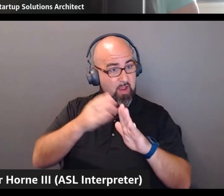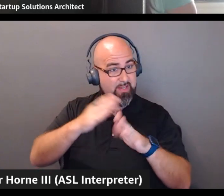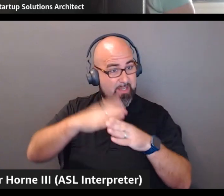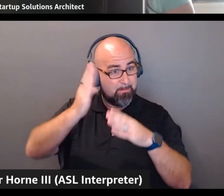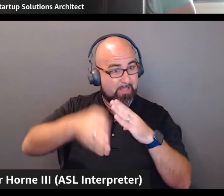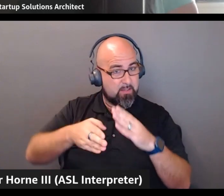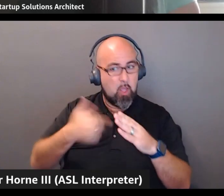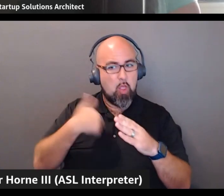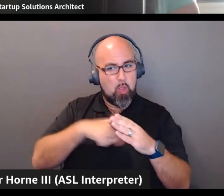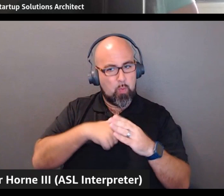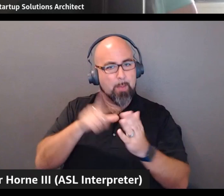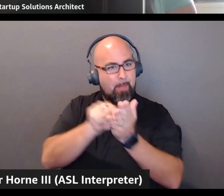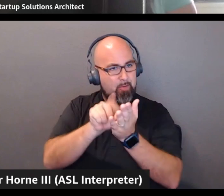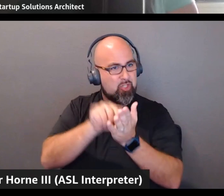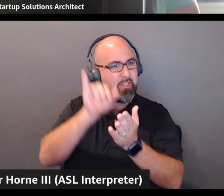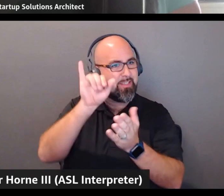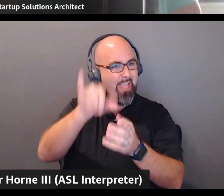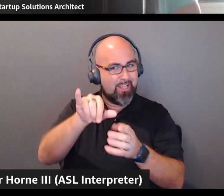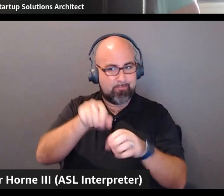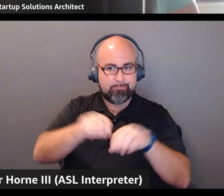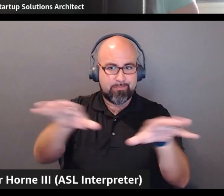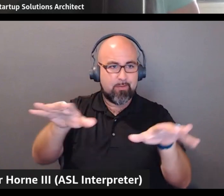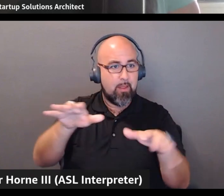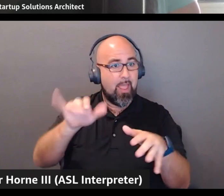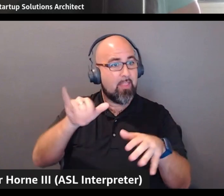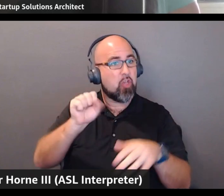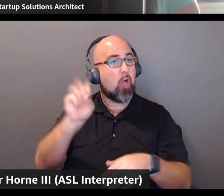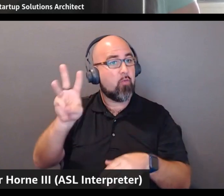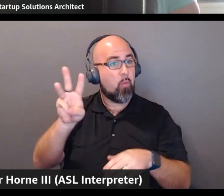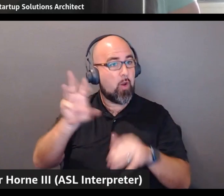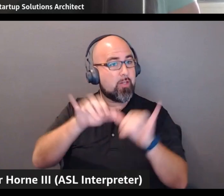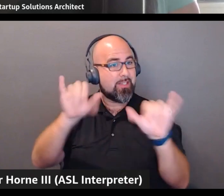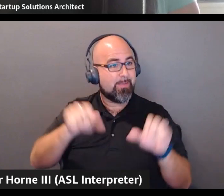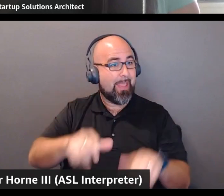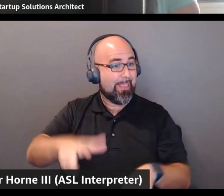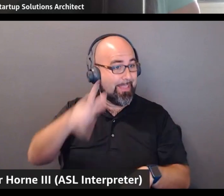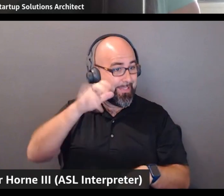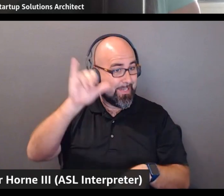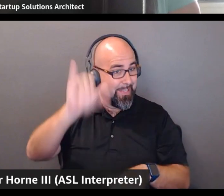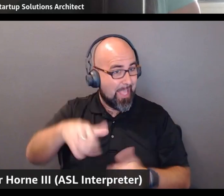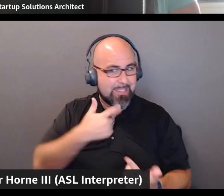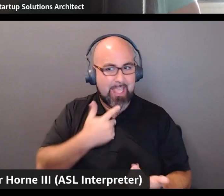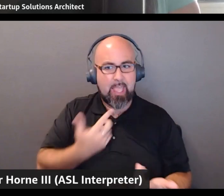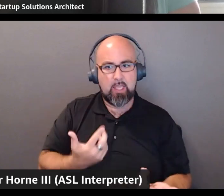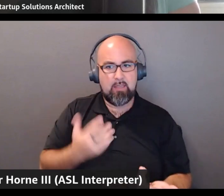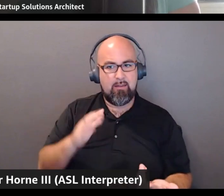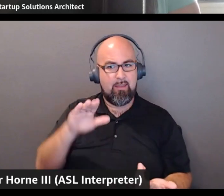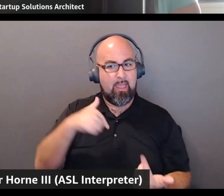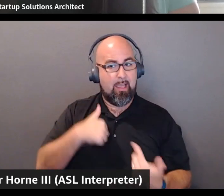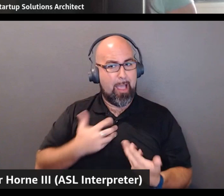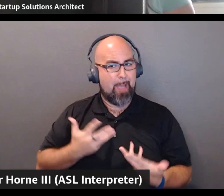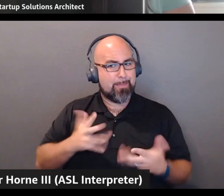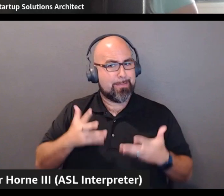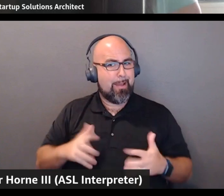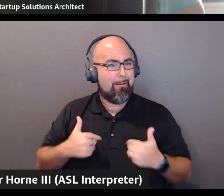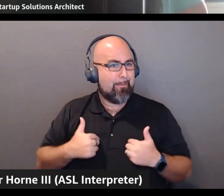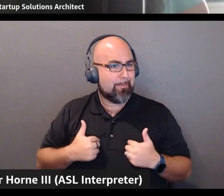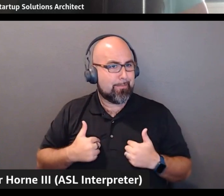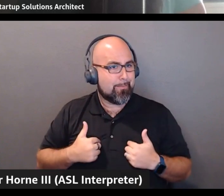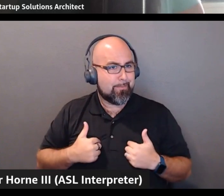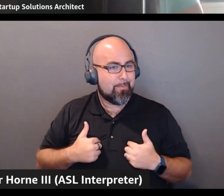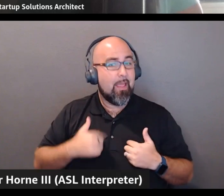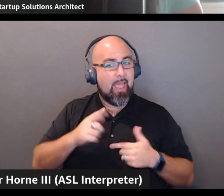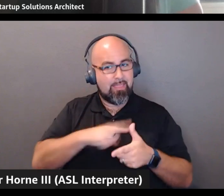event out to Event Bridge, and their software system can listen to that and say, hey, I'm done, right? And it triggers off the